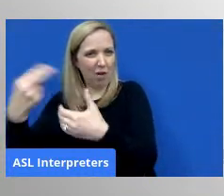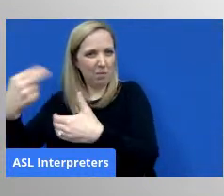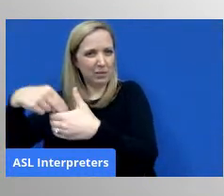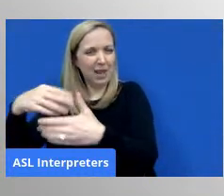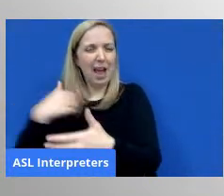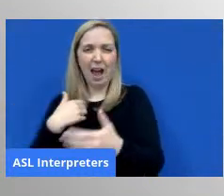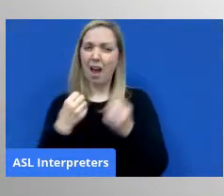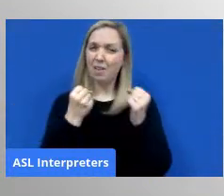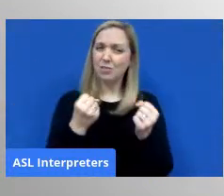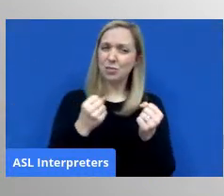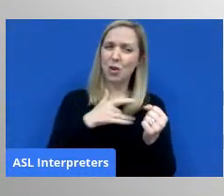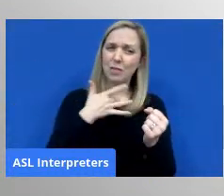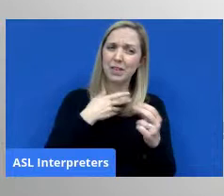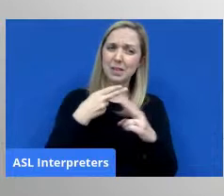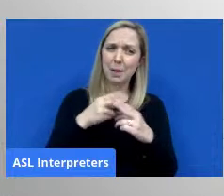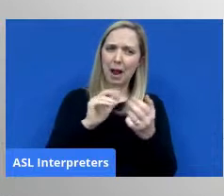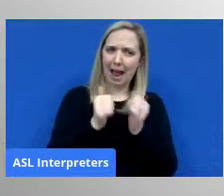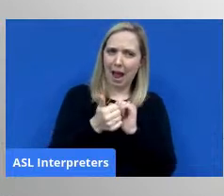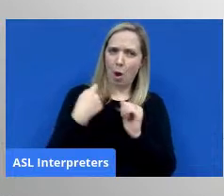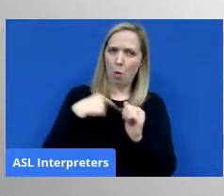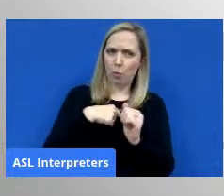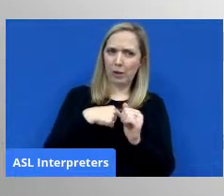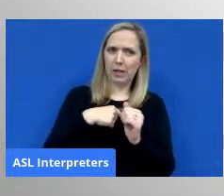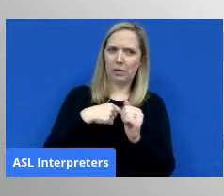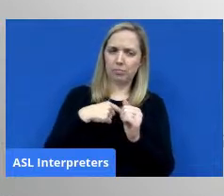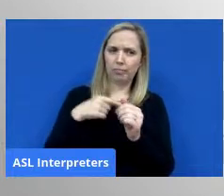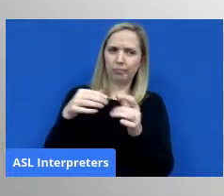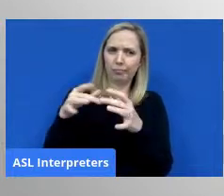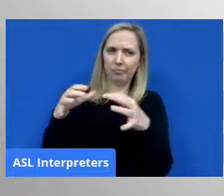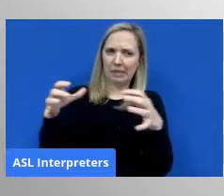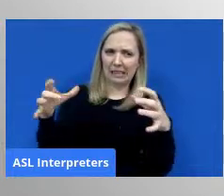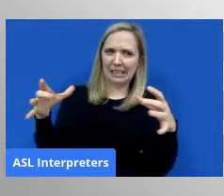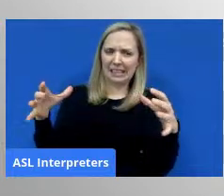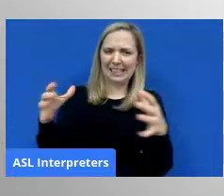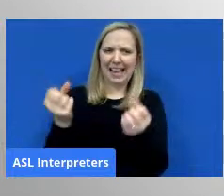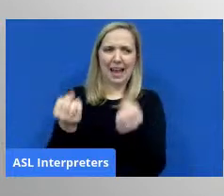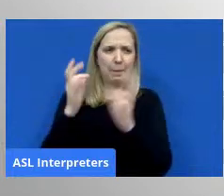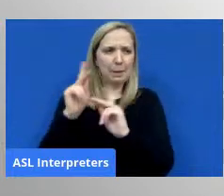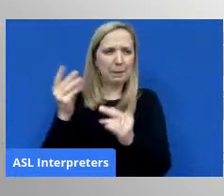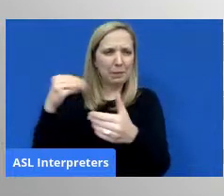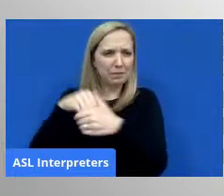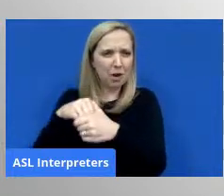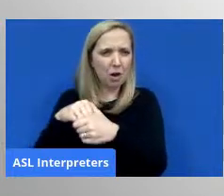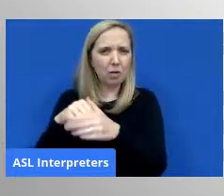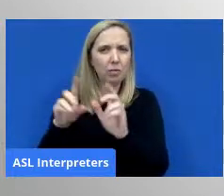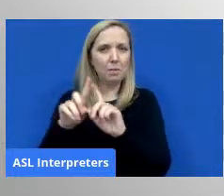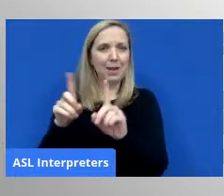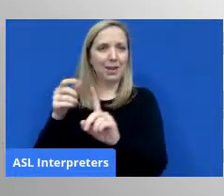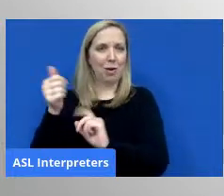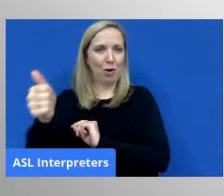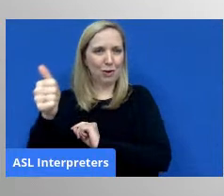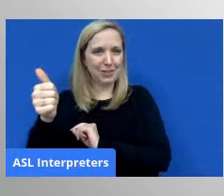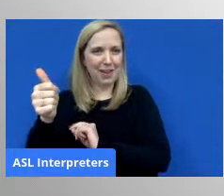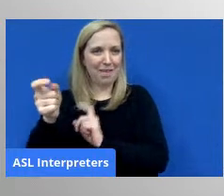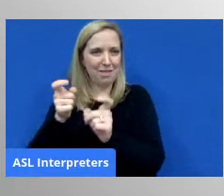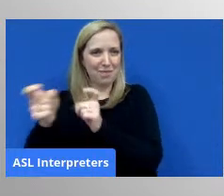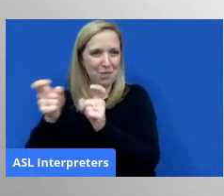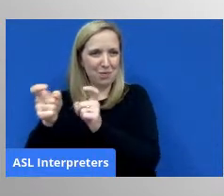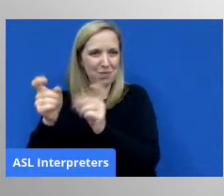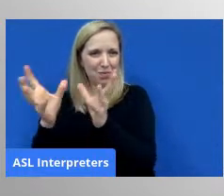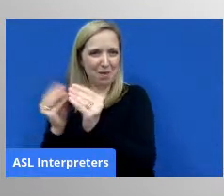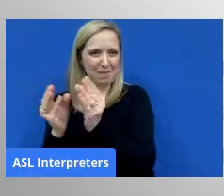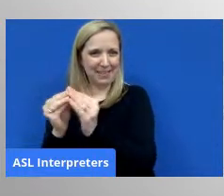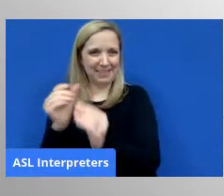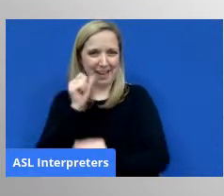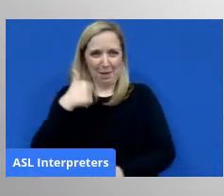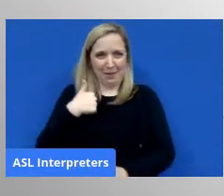just because of the use of our time, but I don't have to, moderate and take those meetings. So I don't think